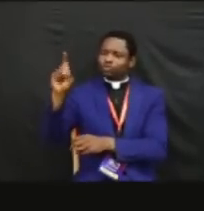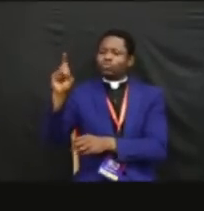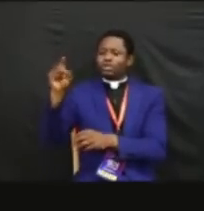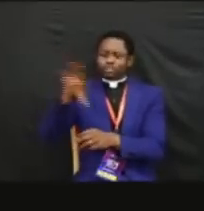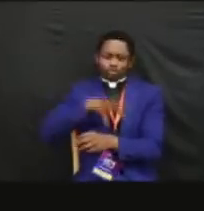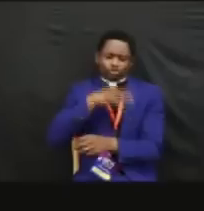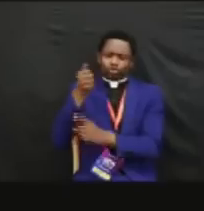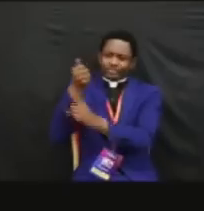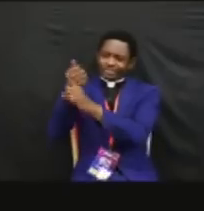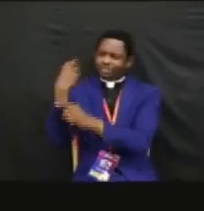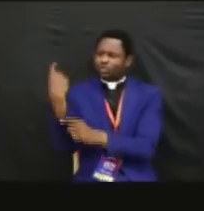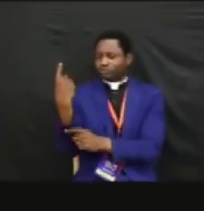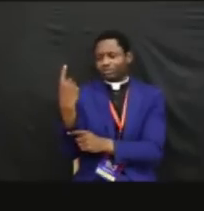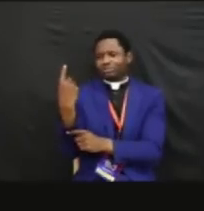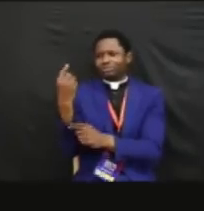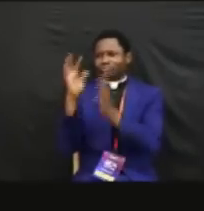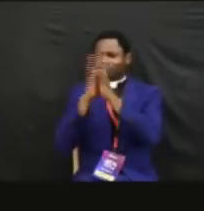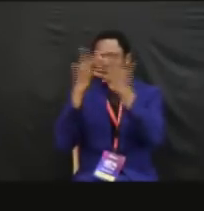Lord.